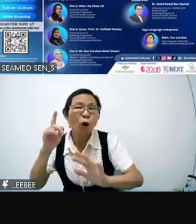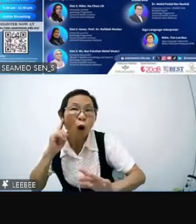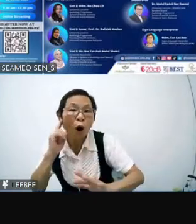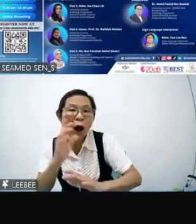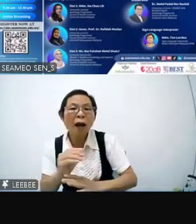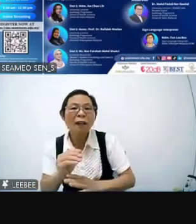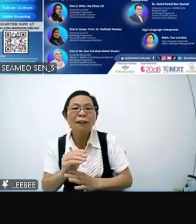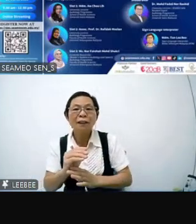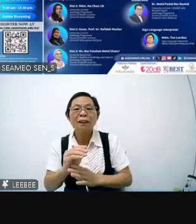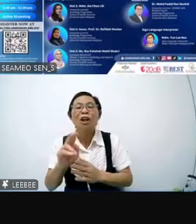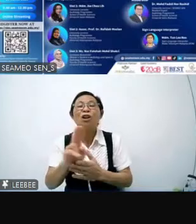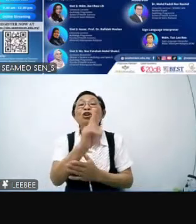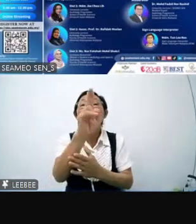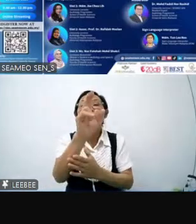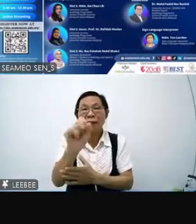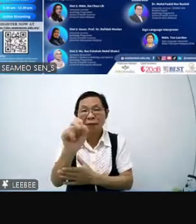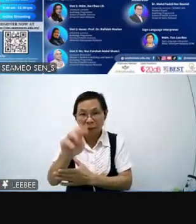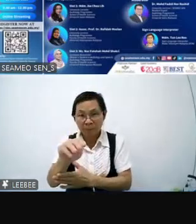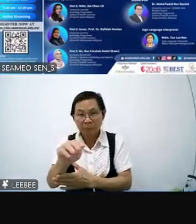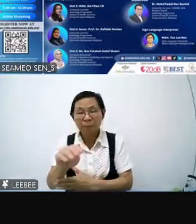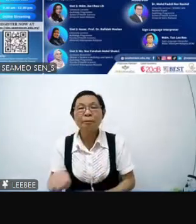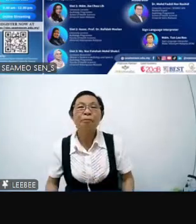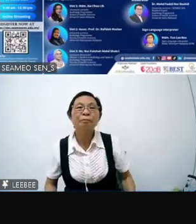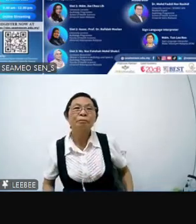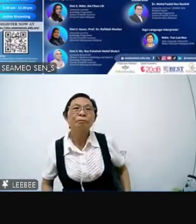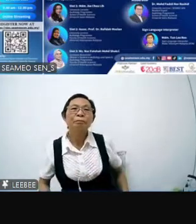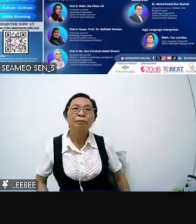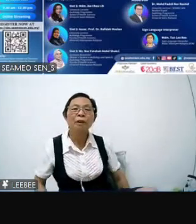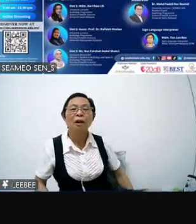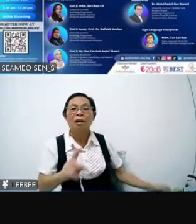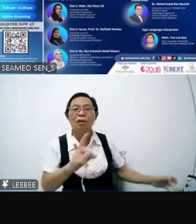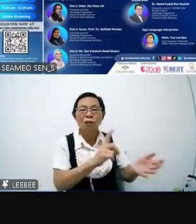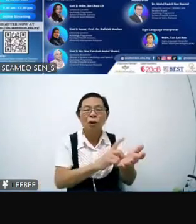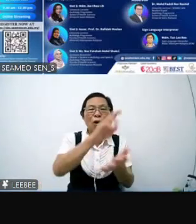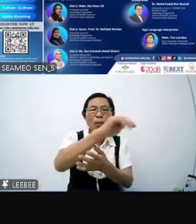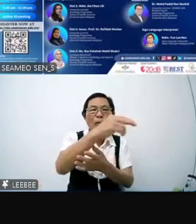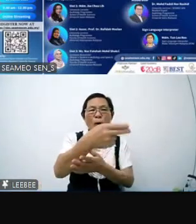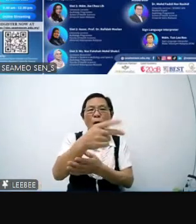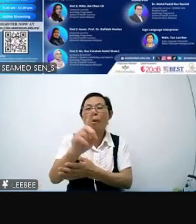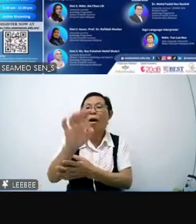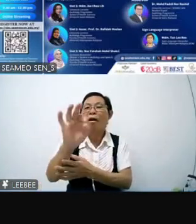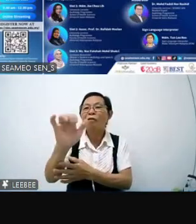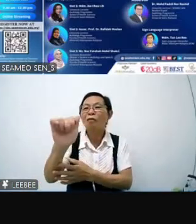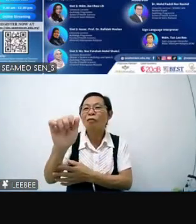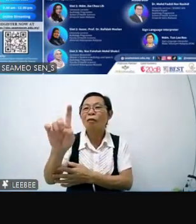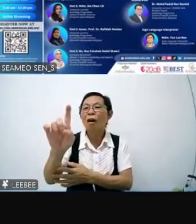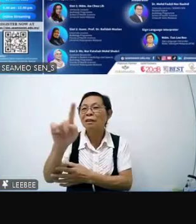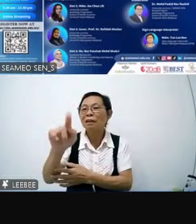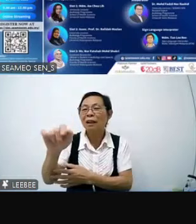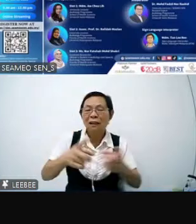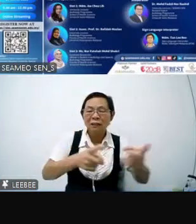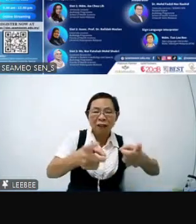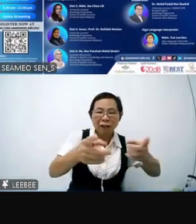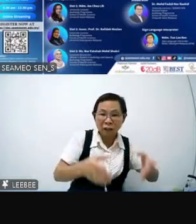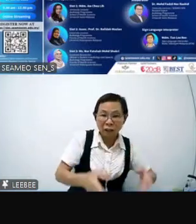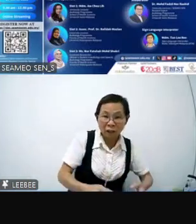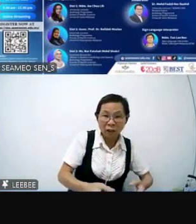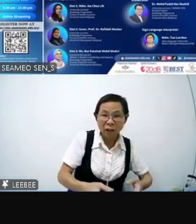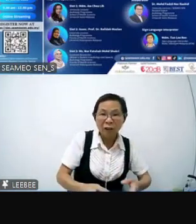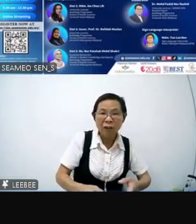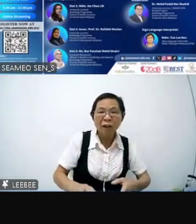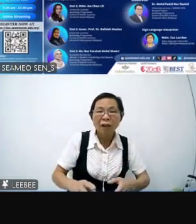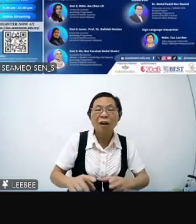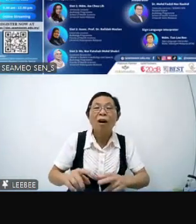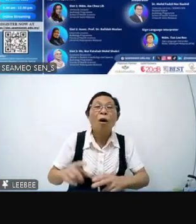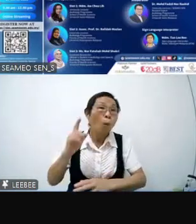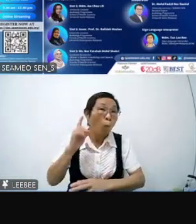Unit, University Science Malaysia, Dr. Muhammad Fadil Nur Rashid, Director of World Hearing Day